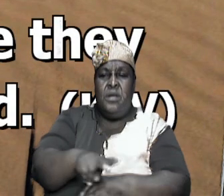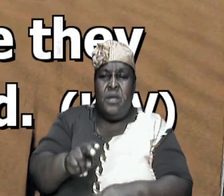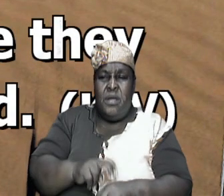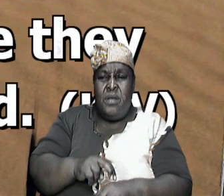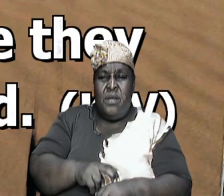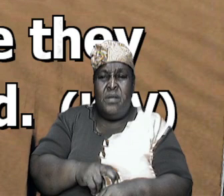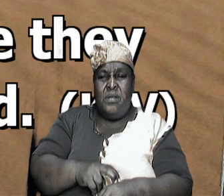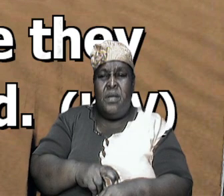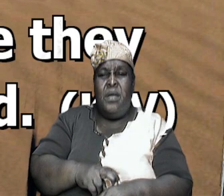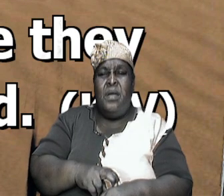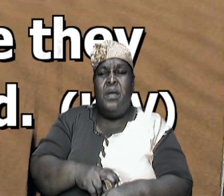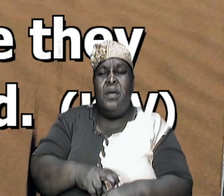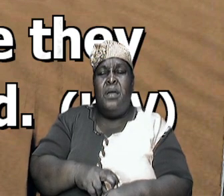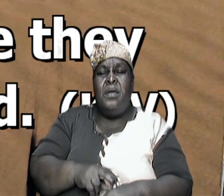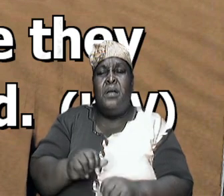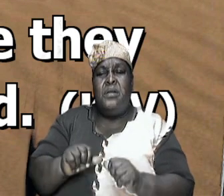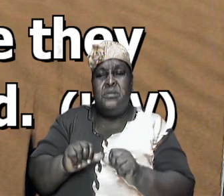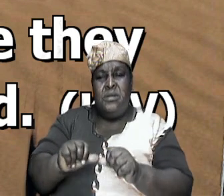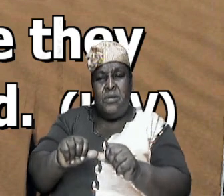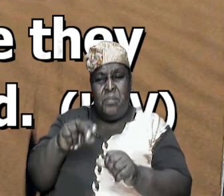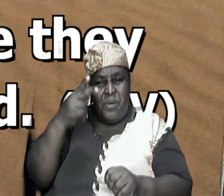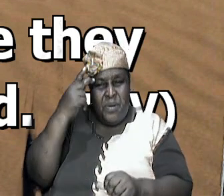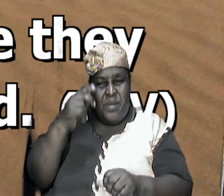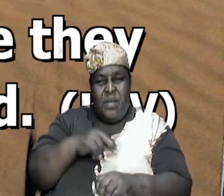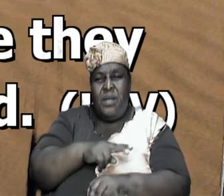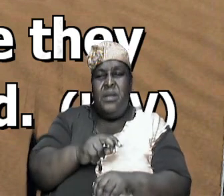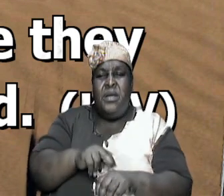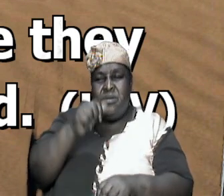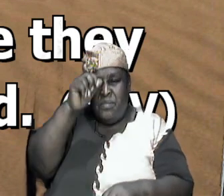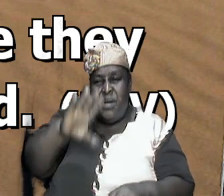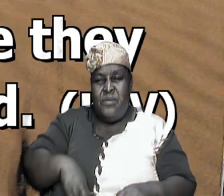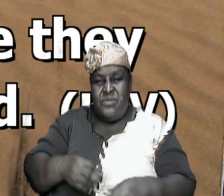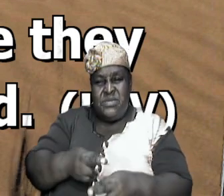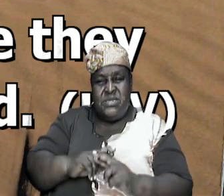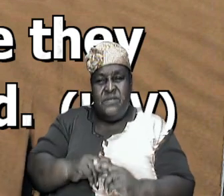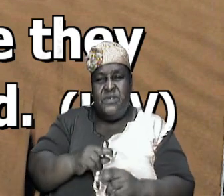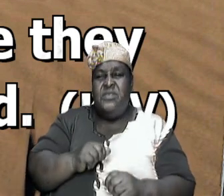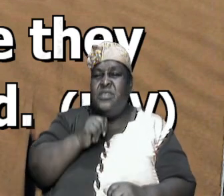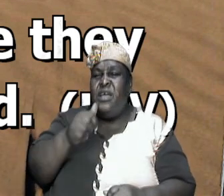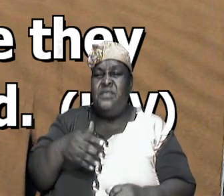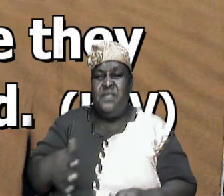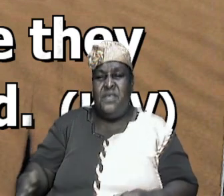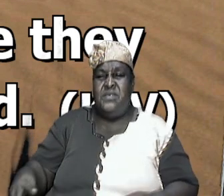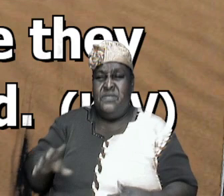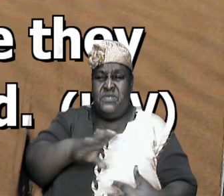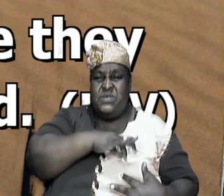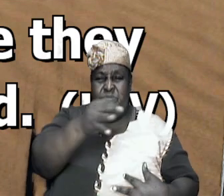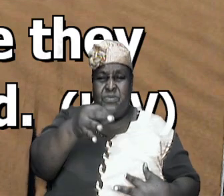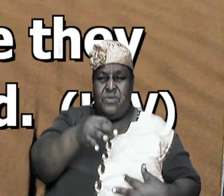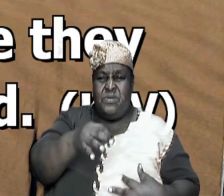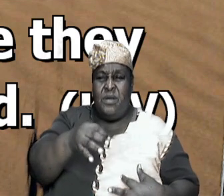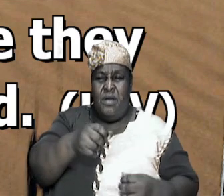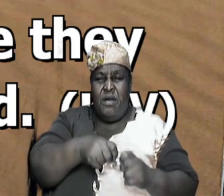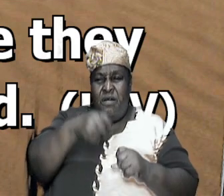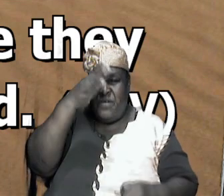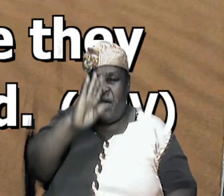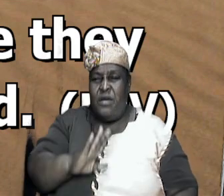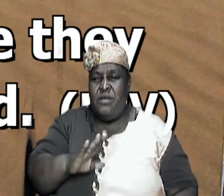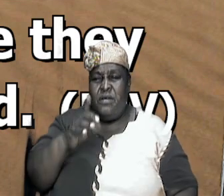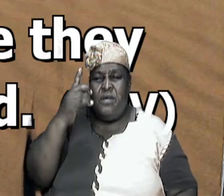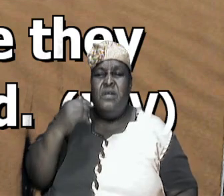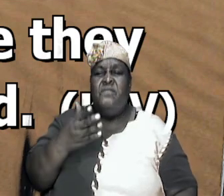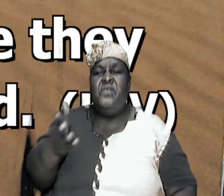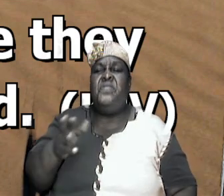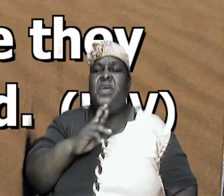14. And he went on to speak about now that the natural man receiveth not the things of the Spirit of